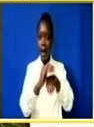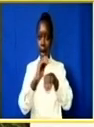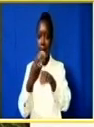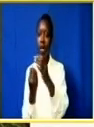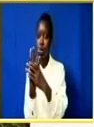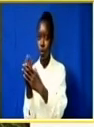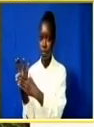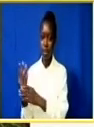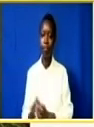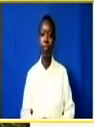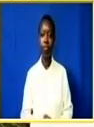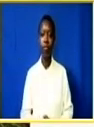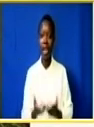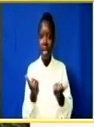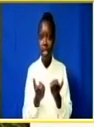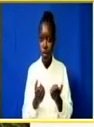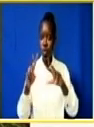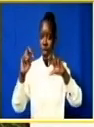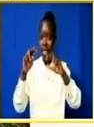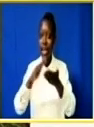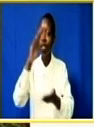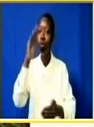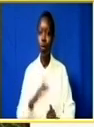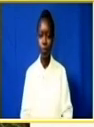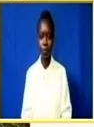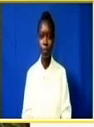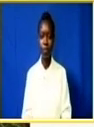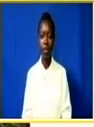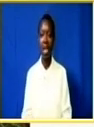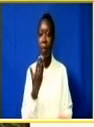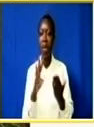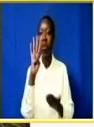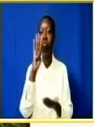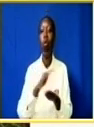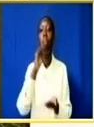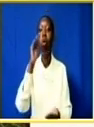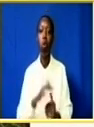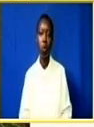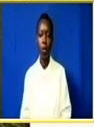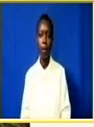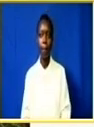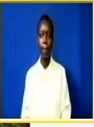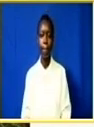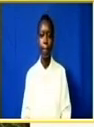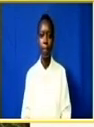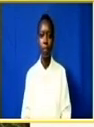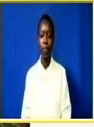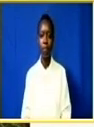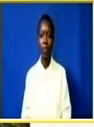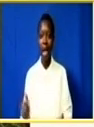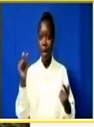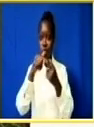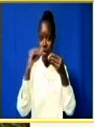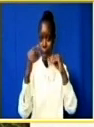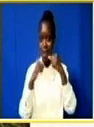Okay. Find out more. Okay. At least four more. Okay. So at least to get up to number six. Okay.